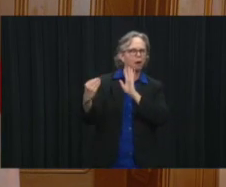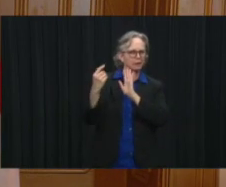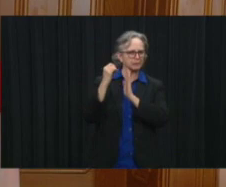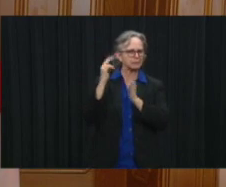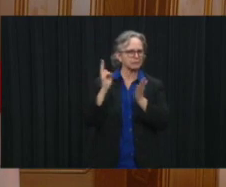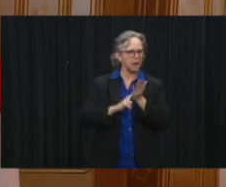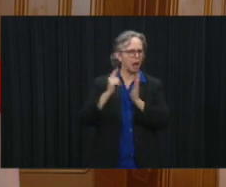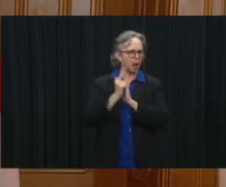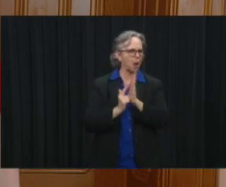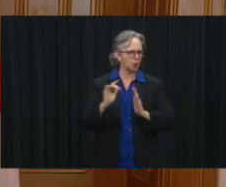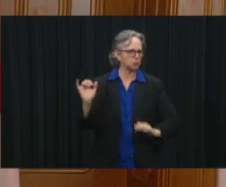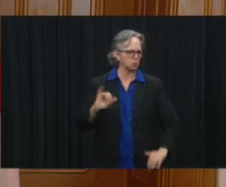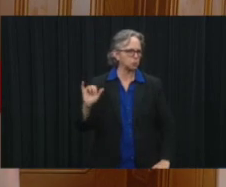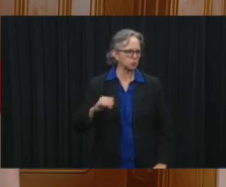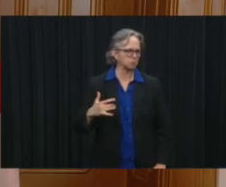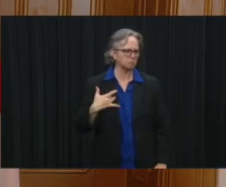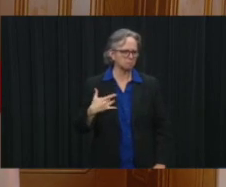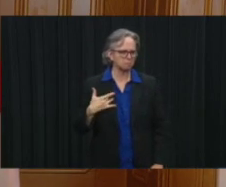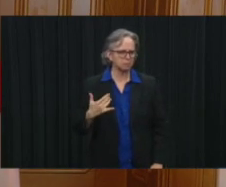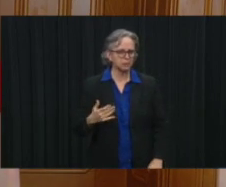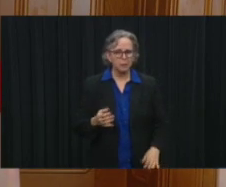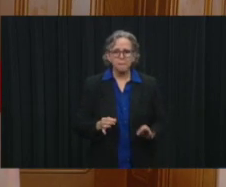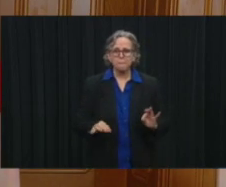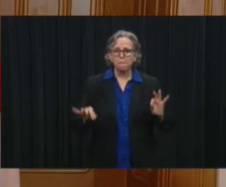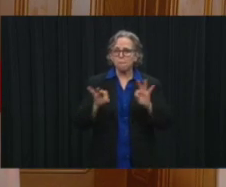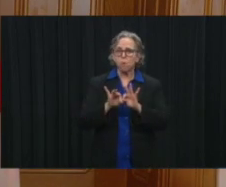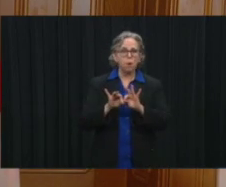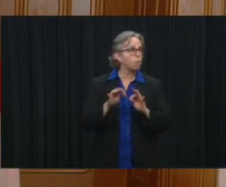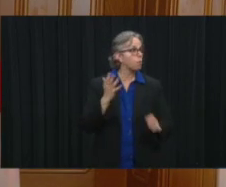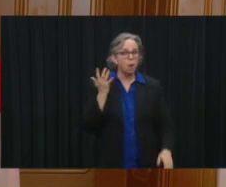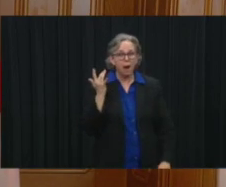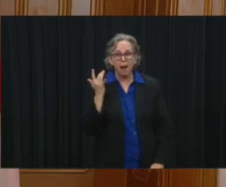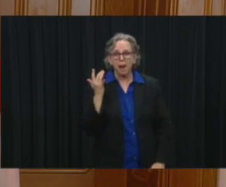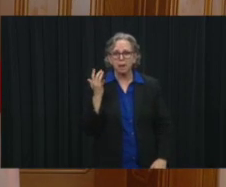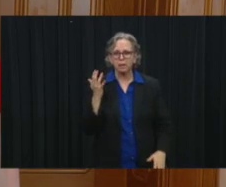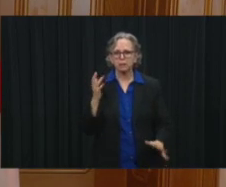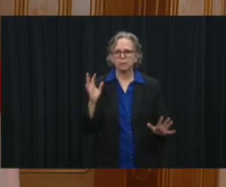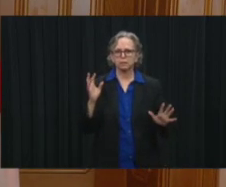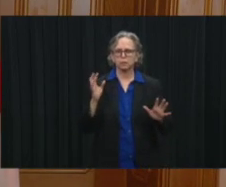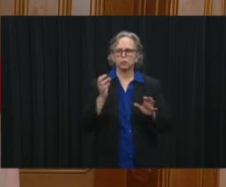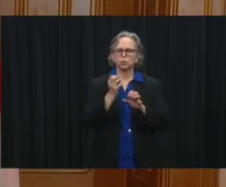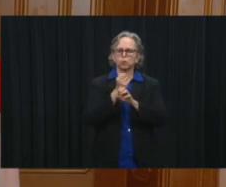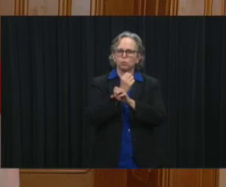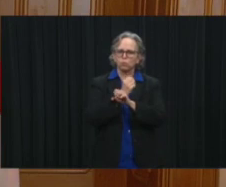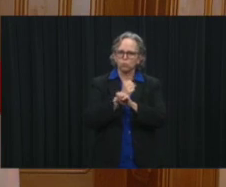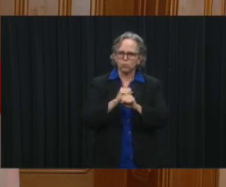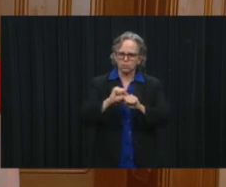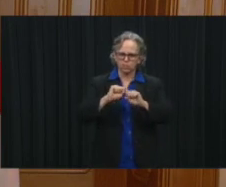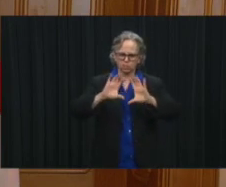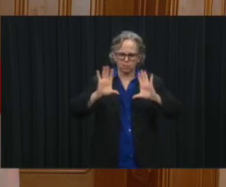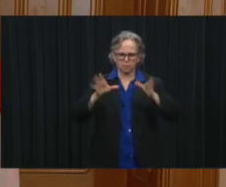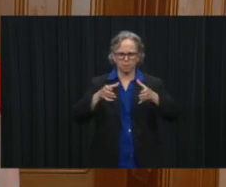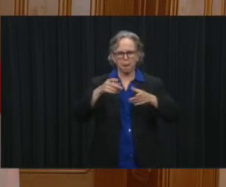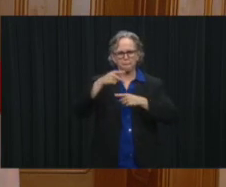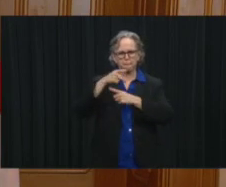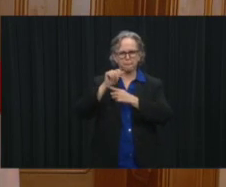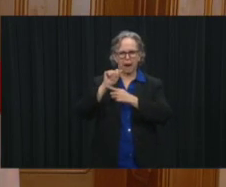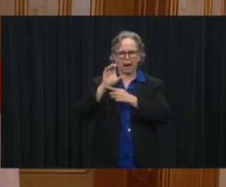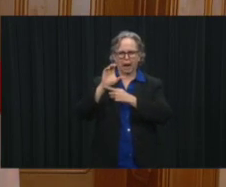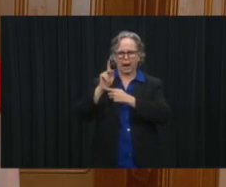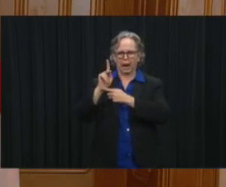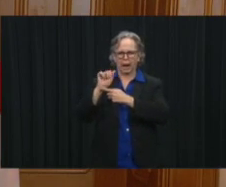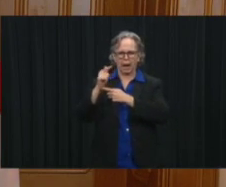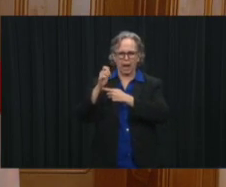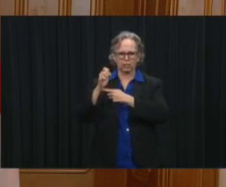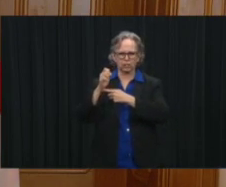because it is the rescue package. While we've got these huge challenges on the healthcare front, we've also got businesses